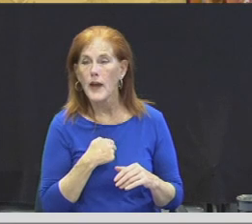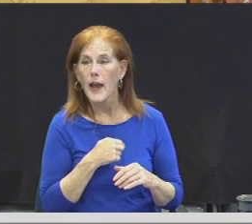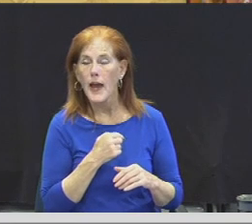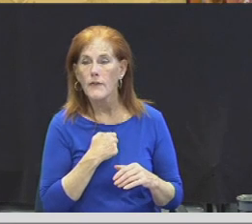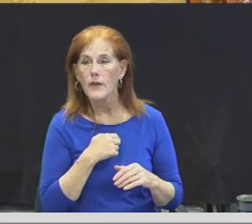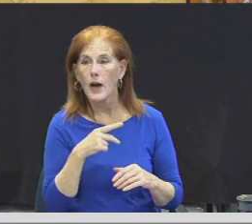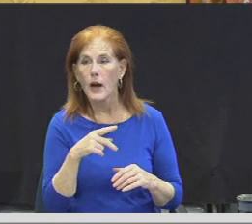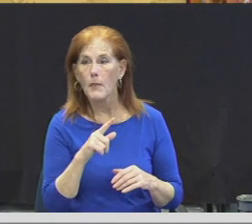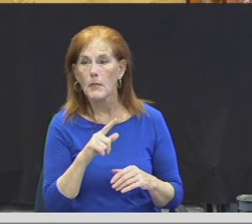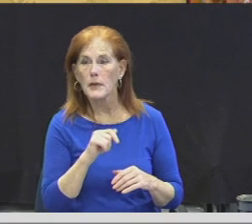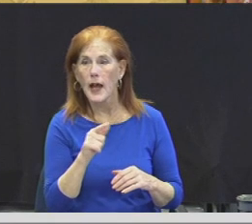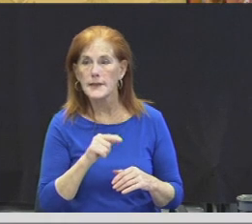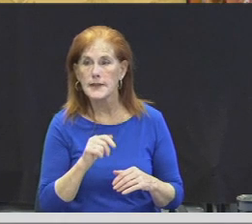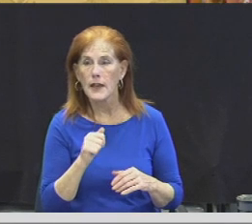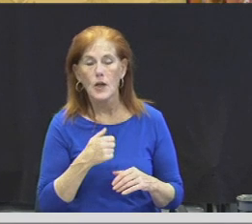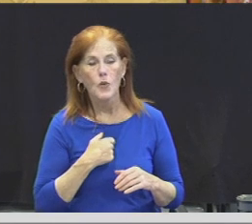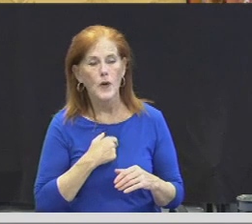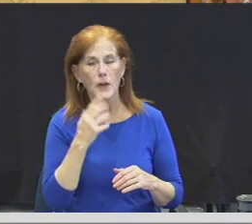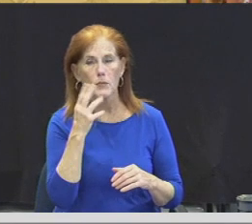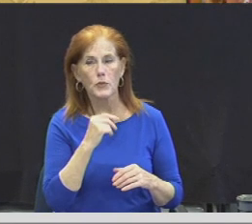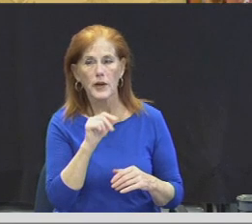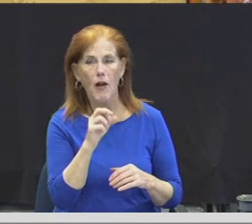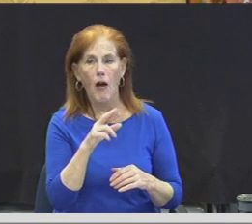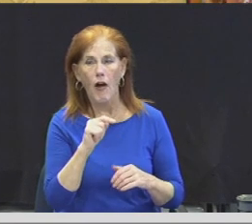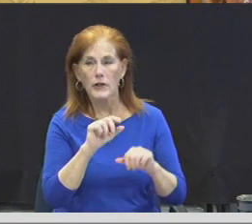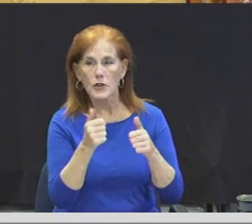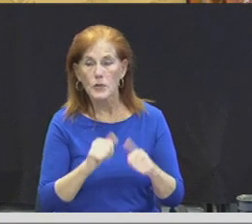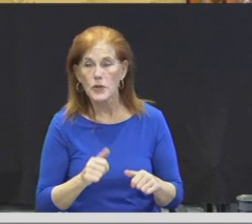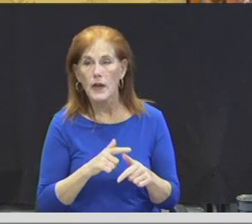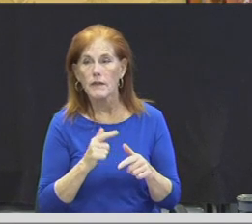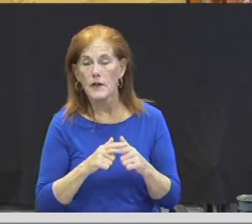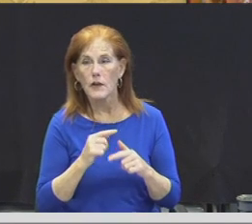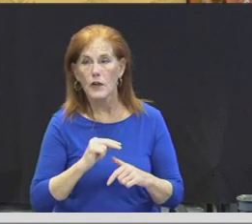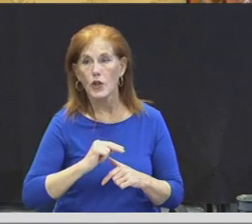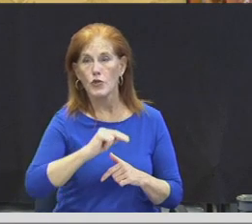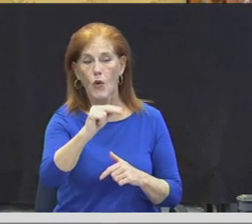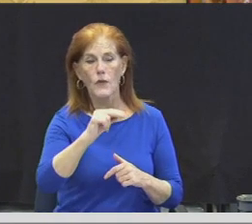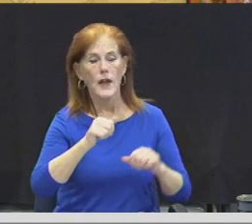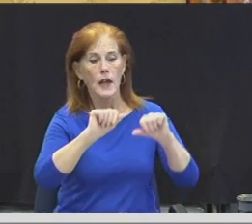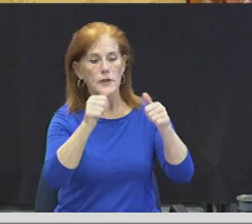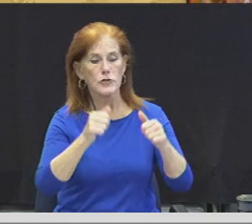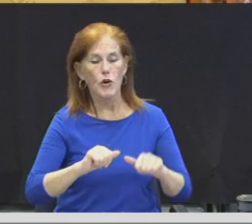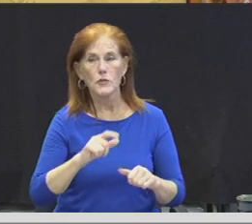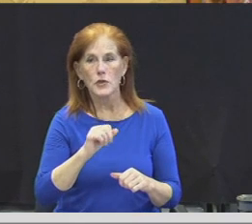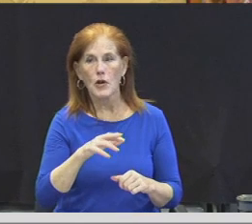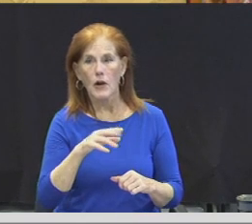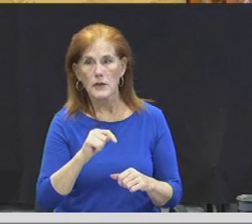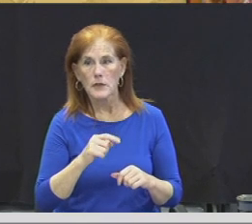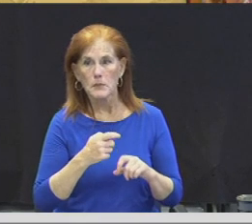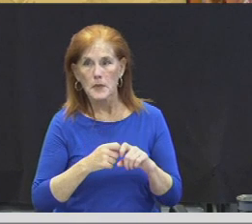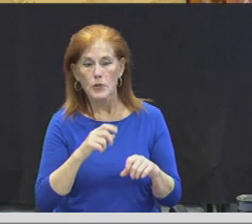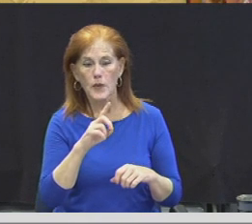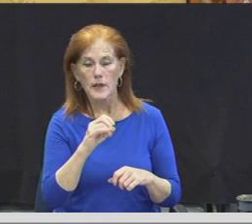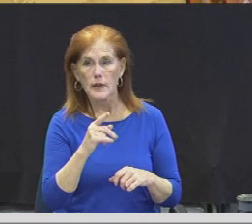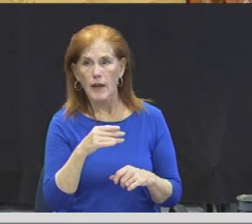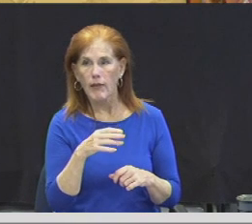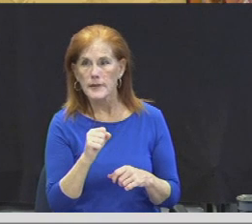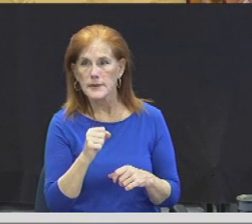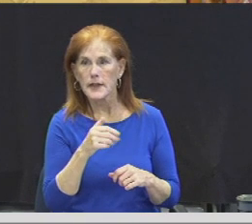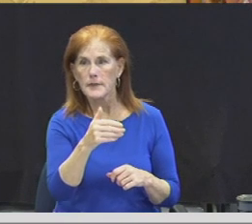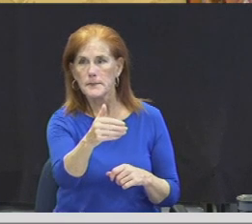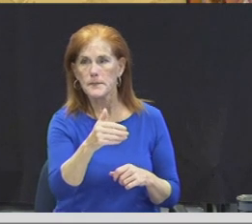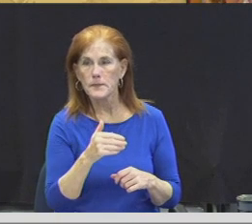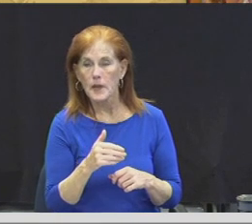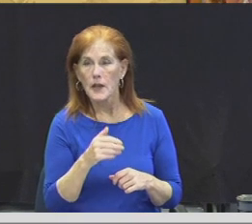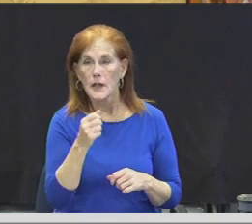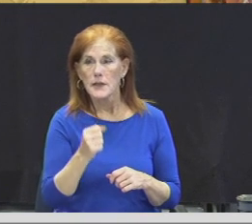be a signature art piece. And then to the north, there's a sculpture garden that runs all along the edge of between Douglas and the event lawn. In the